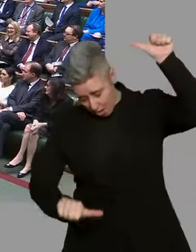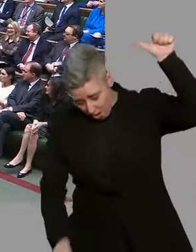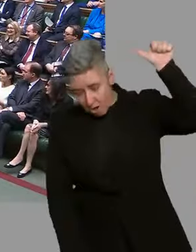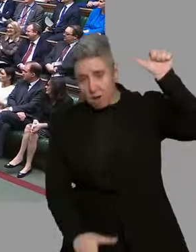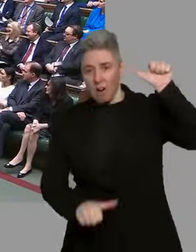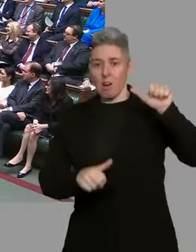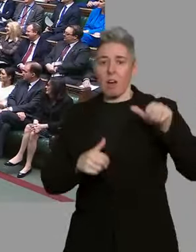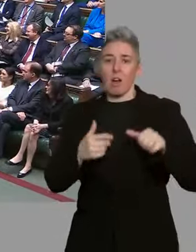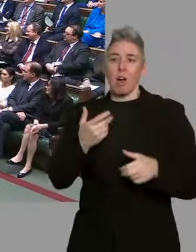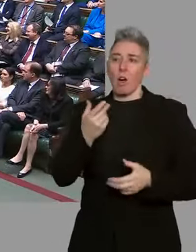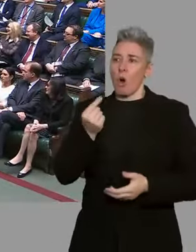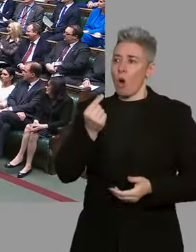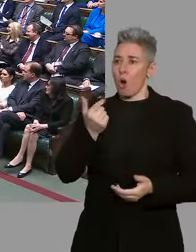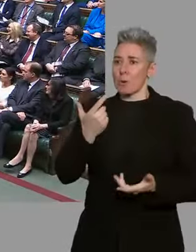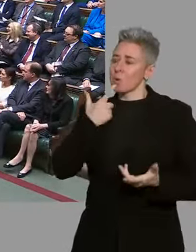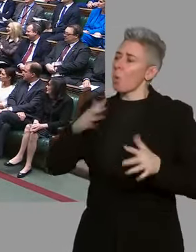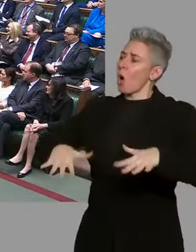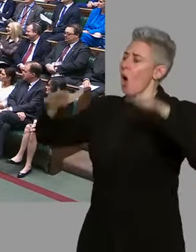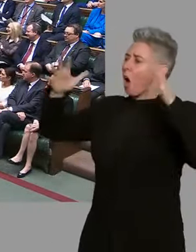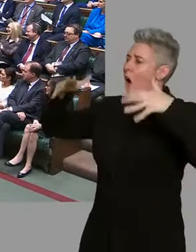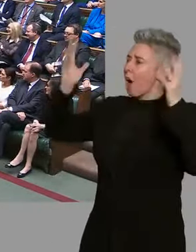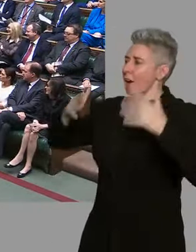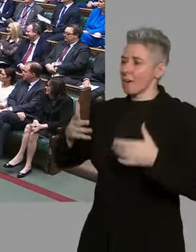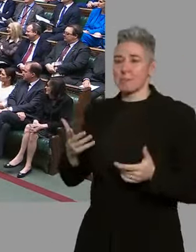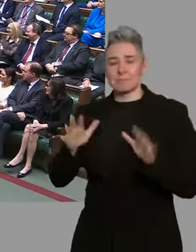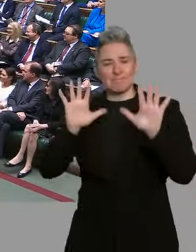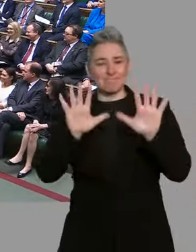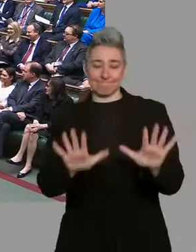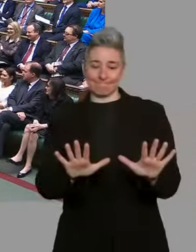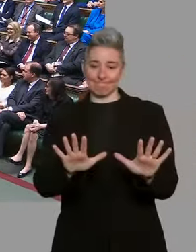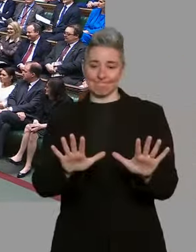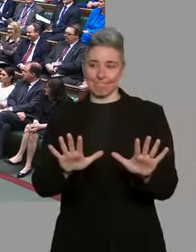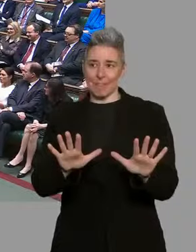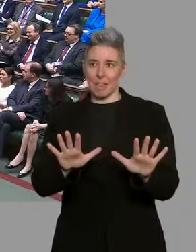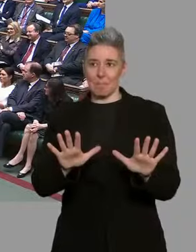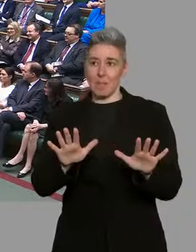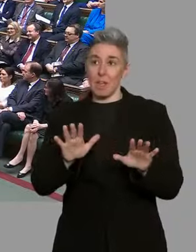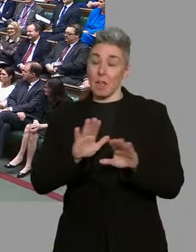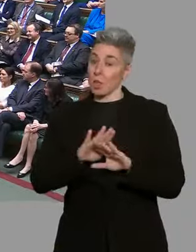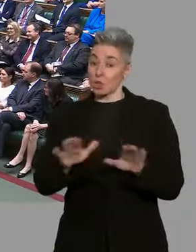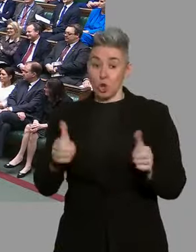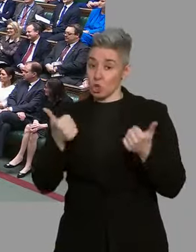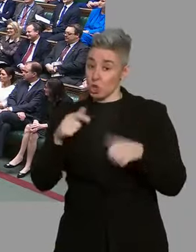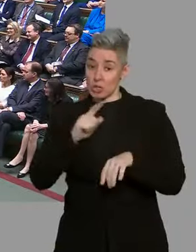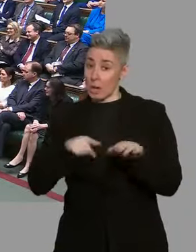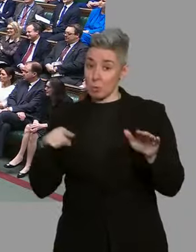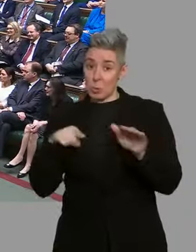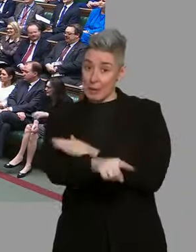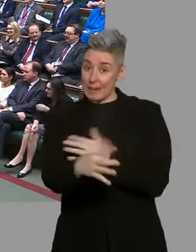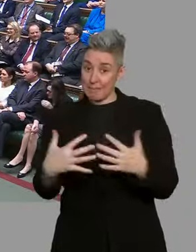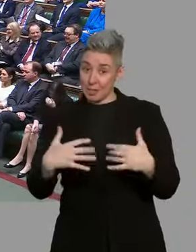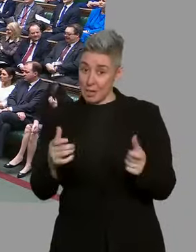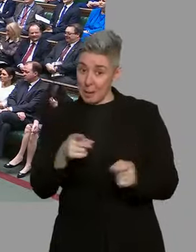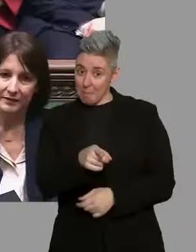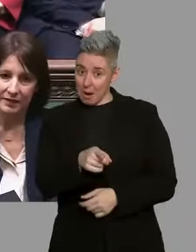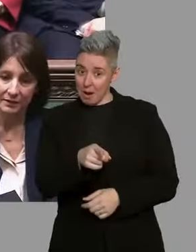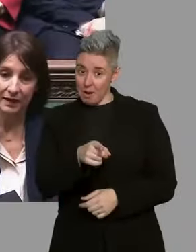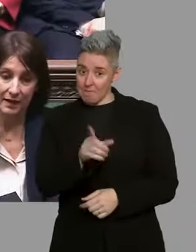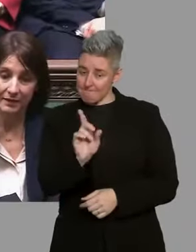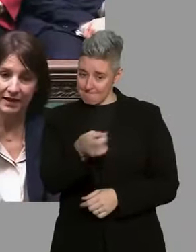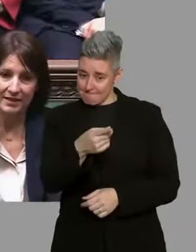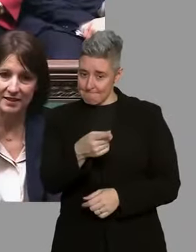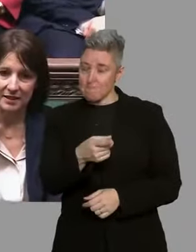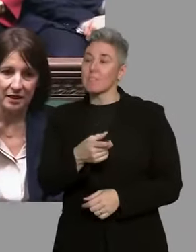list. Nearly. It's not a good time to leave the chamber, is it? Prime Minister. Mr. Speaker, £22 billion black hole.